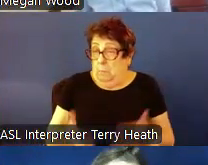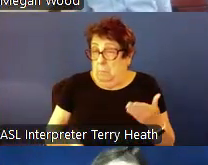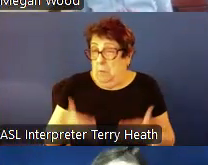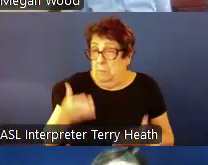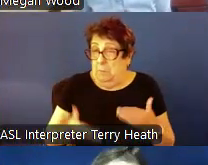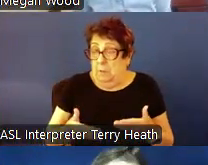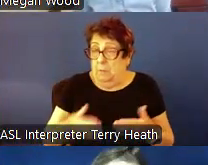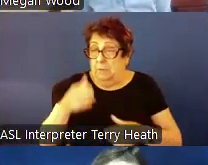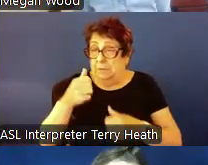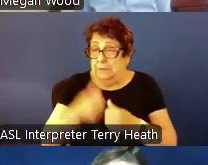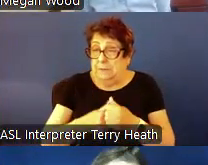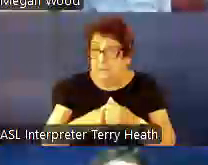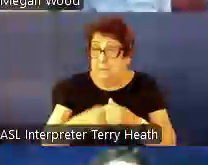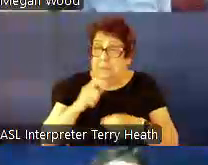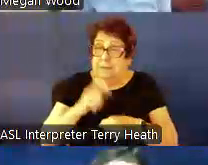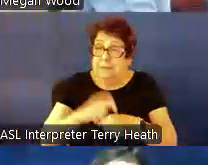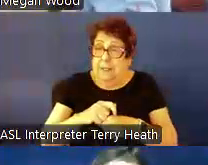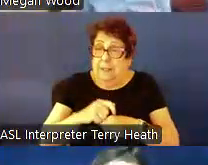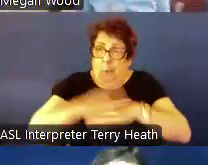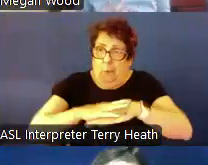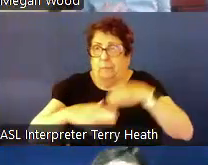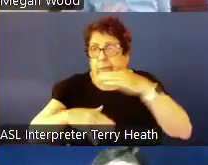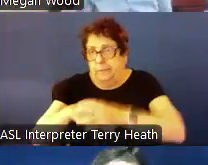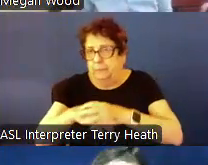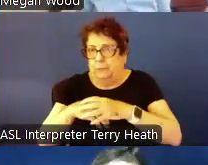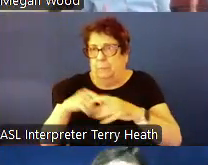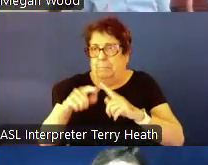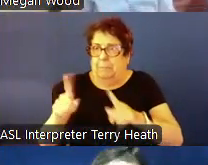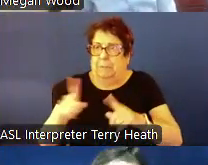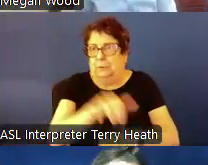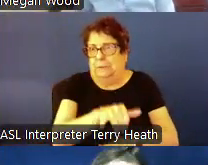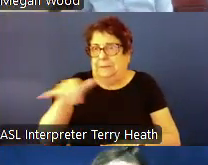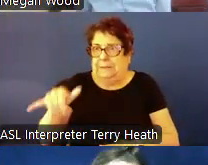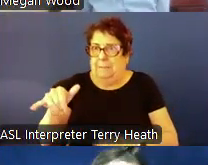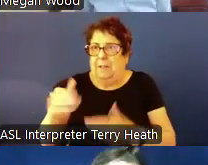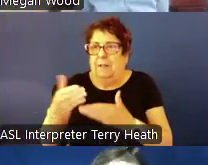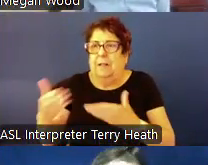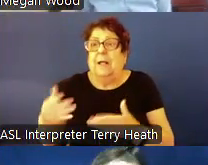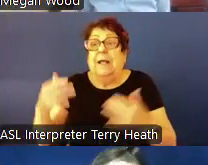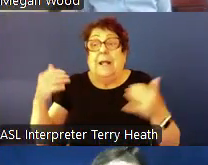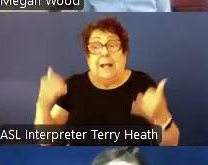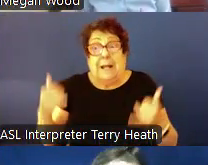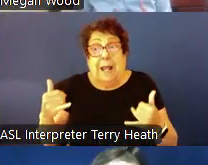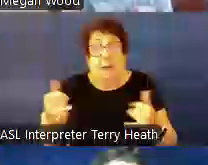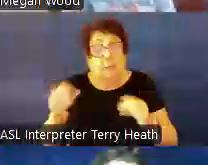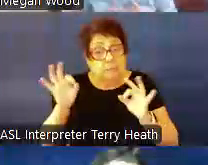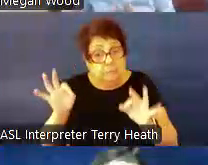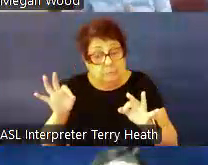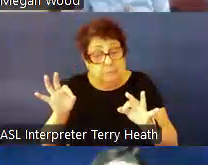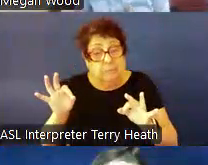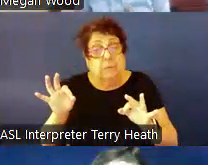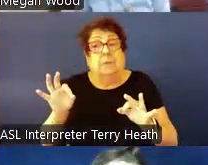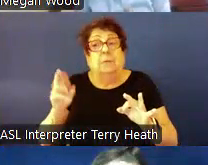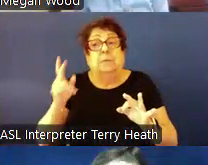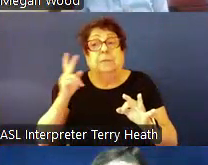overlapping, doing the same thing. So since we've gotten to the place where we are and look backward, we've seen that, we were